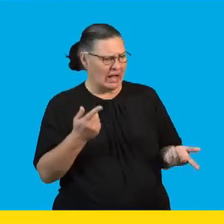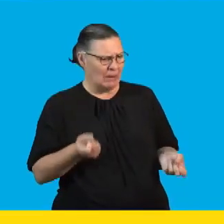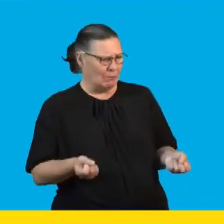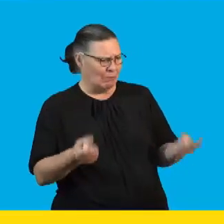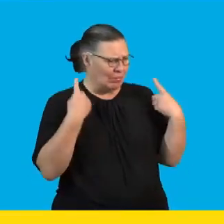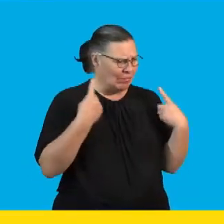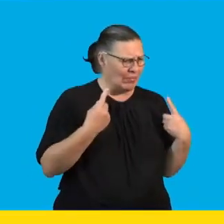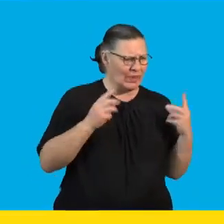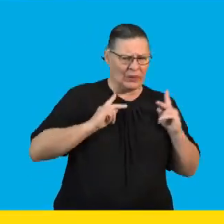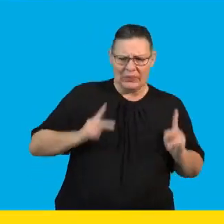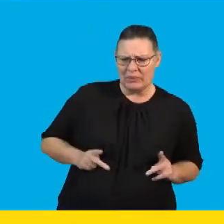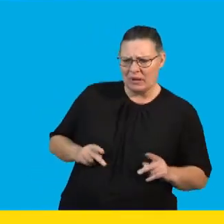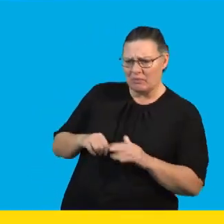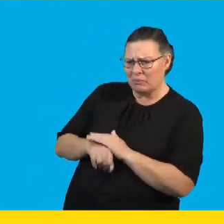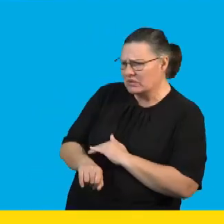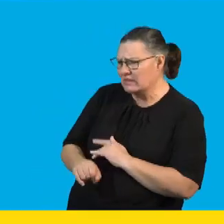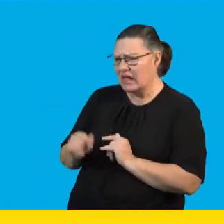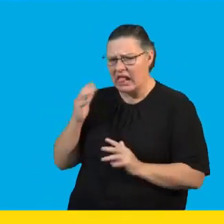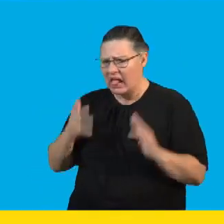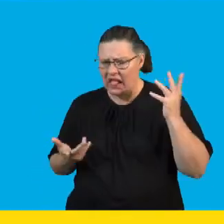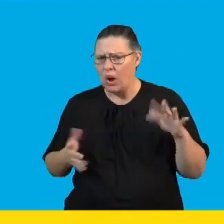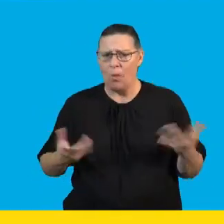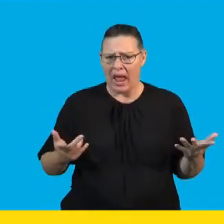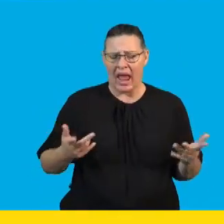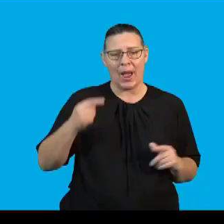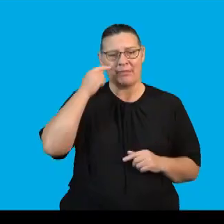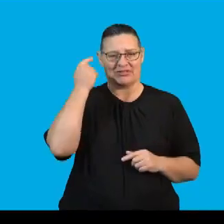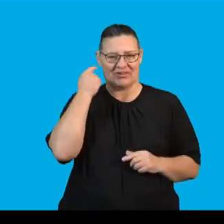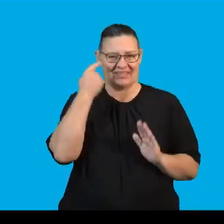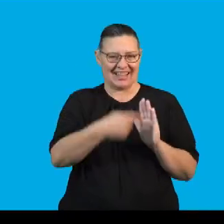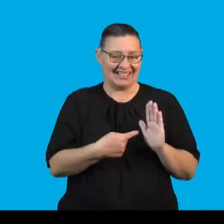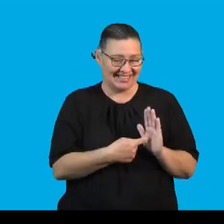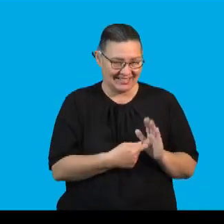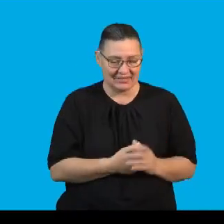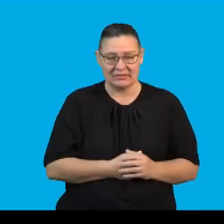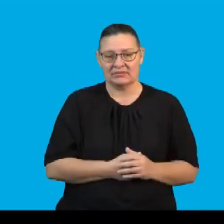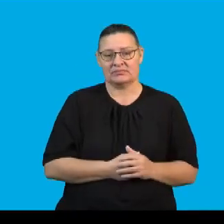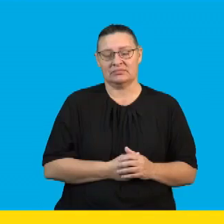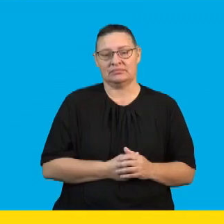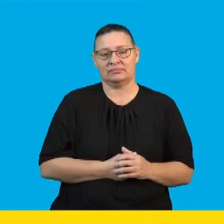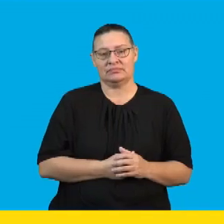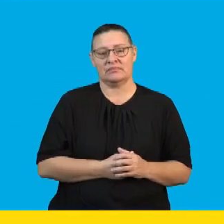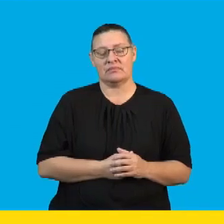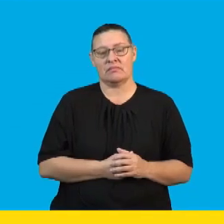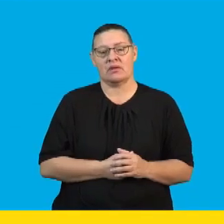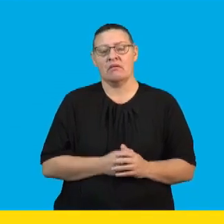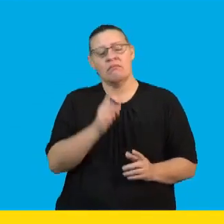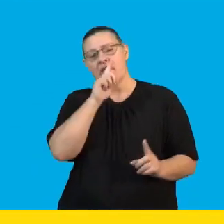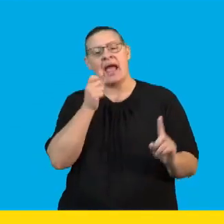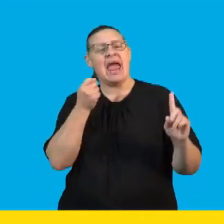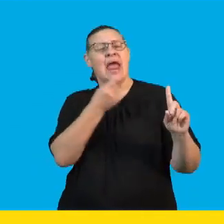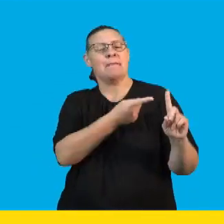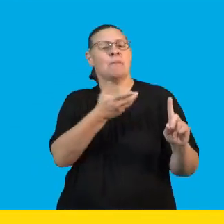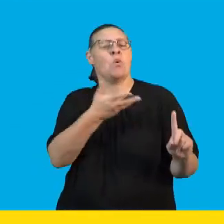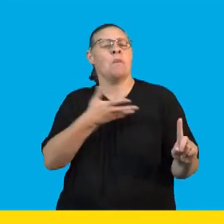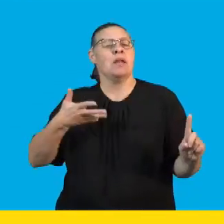misconceptions about human reproduction, especially on the menstrual cycle. We are going to look at the